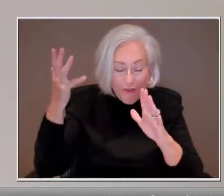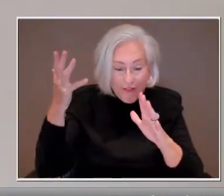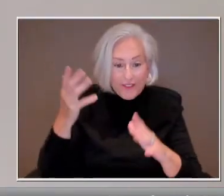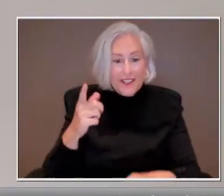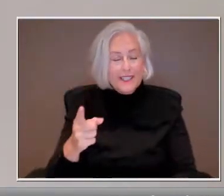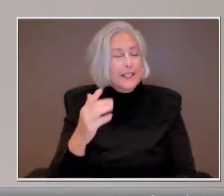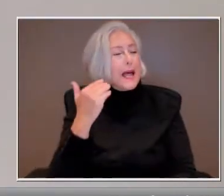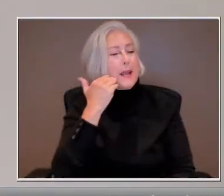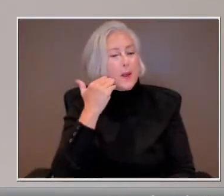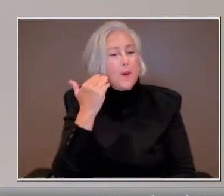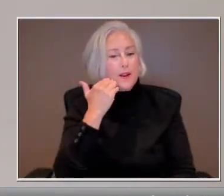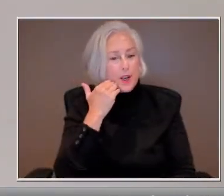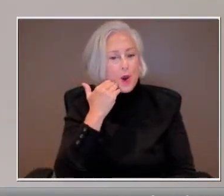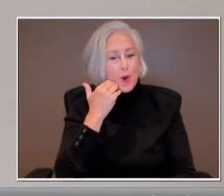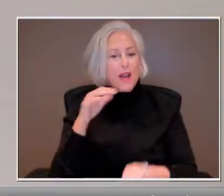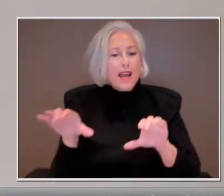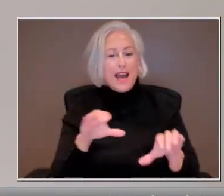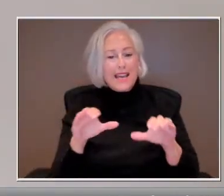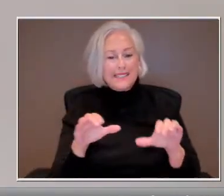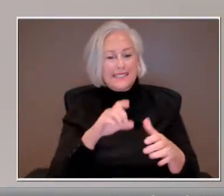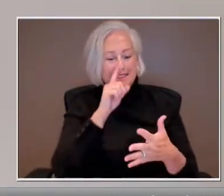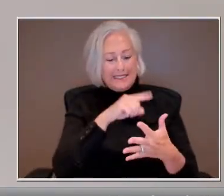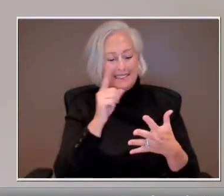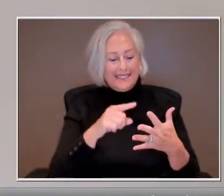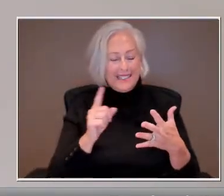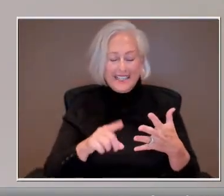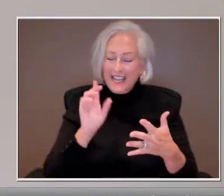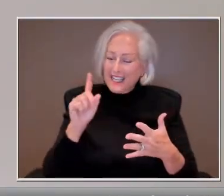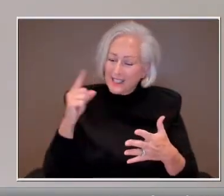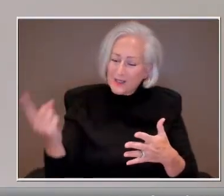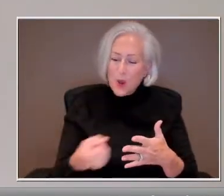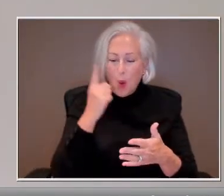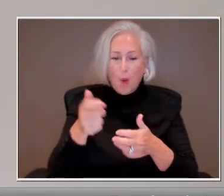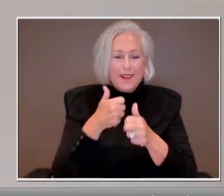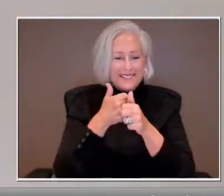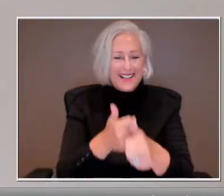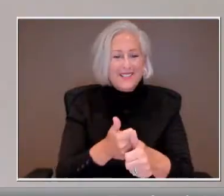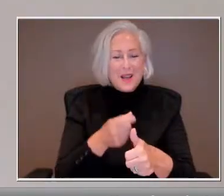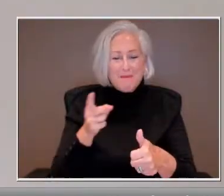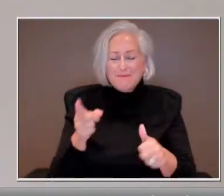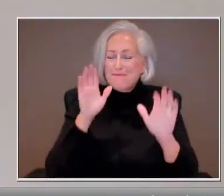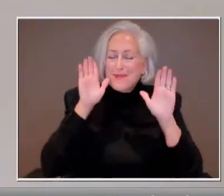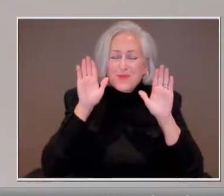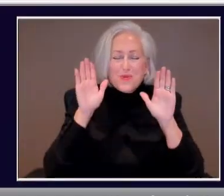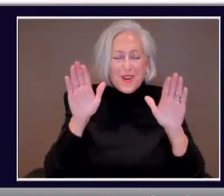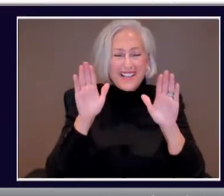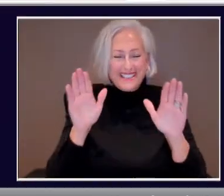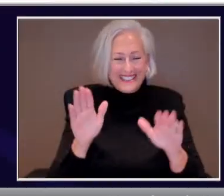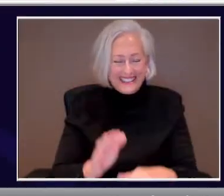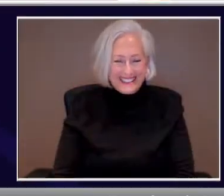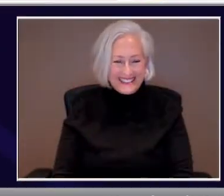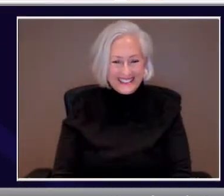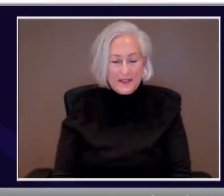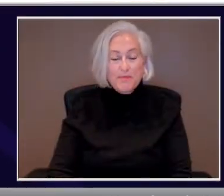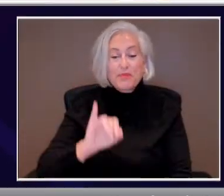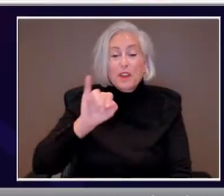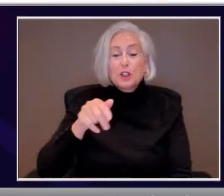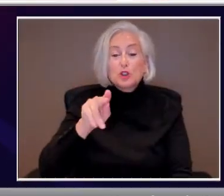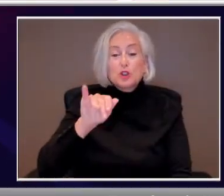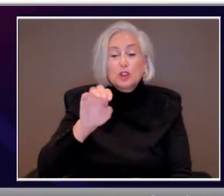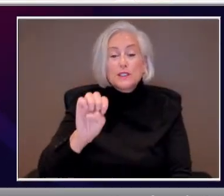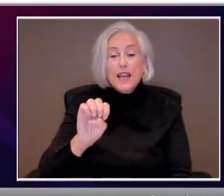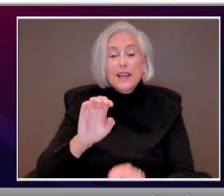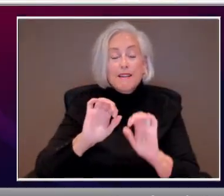I already did this and this. So he's always on top of things. He's wonderful. That's amazing. So Janae, how